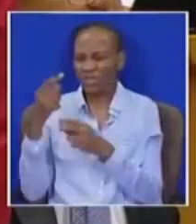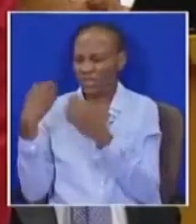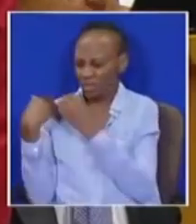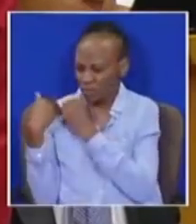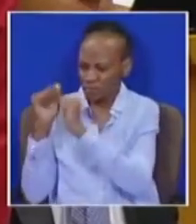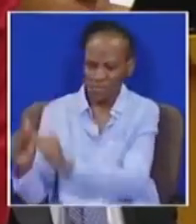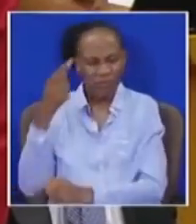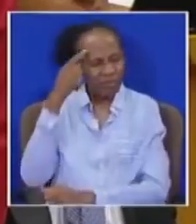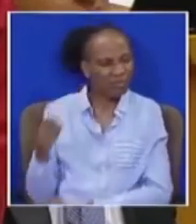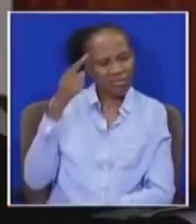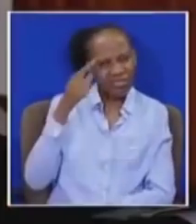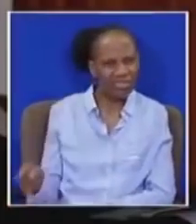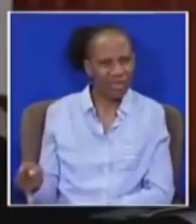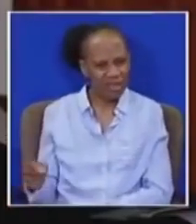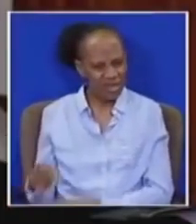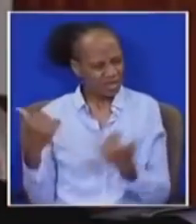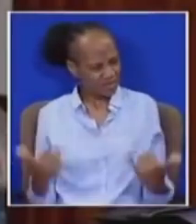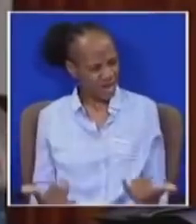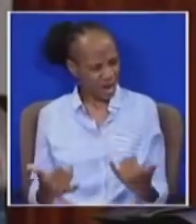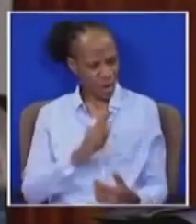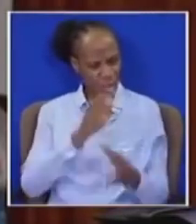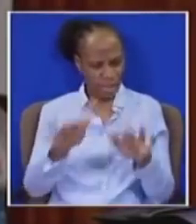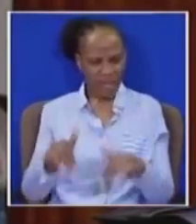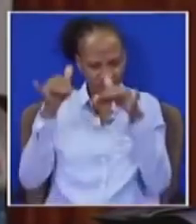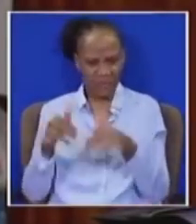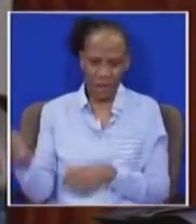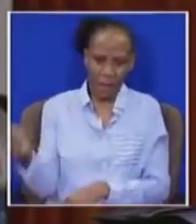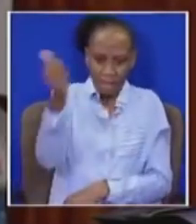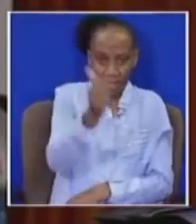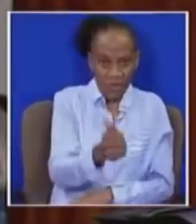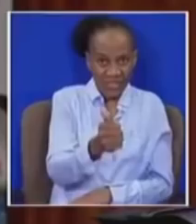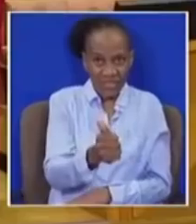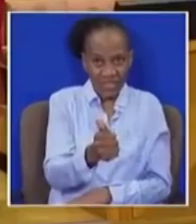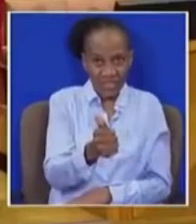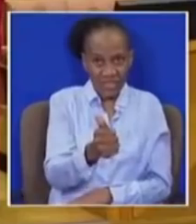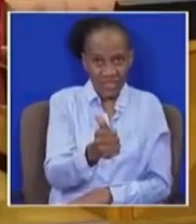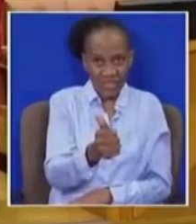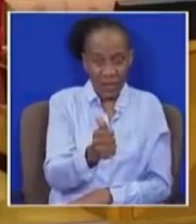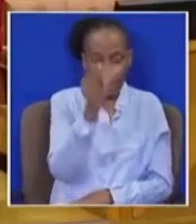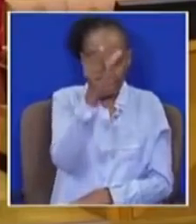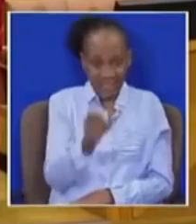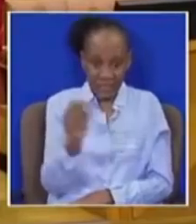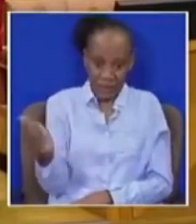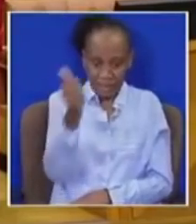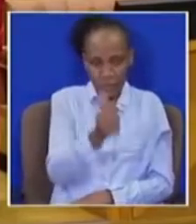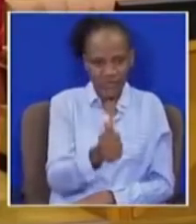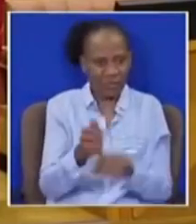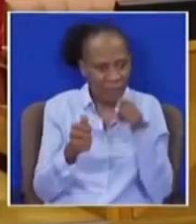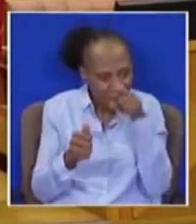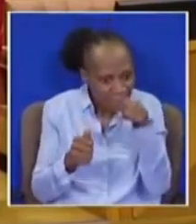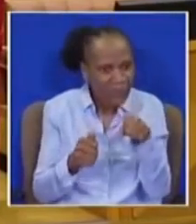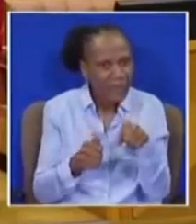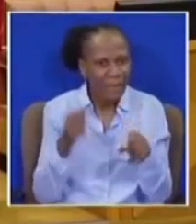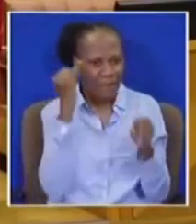responsibilities cannot be the one that elects amongst itself a person who is accused of the same